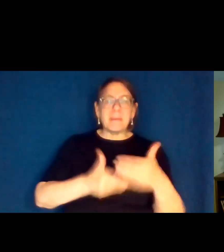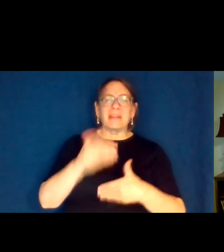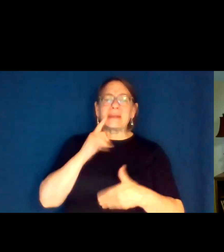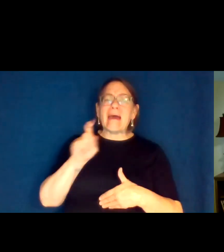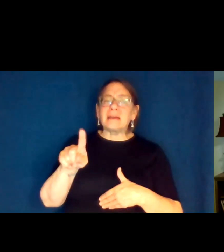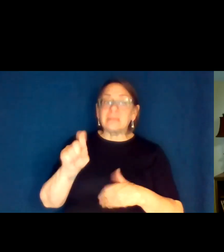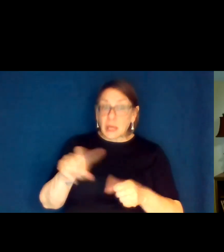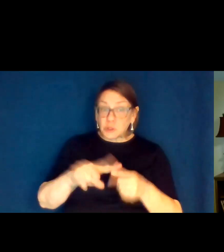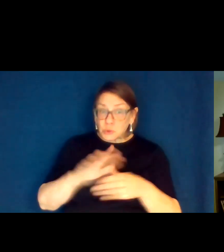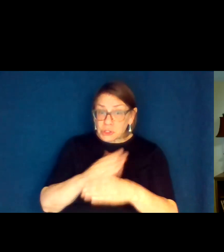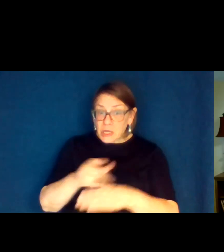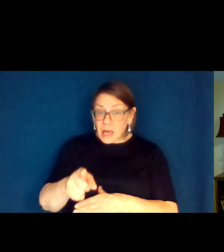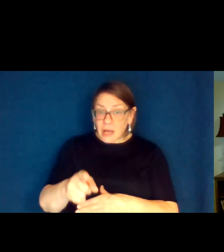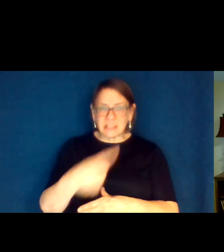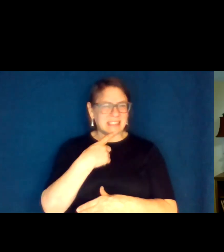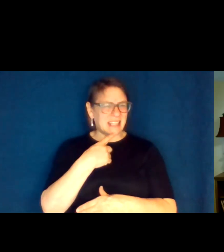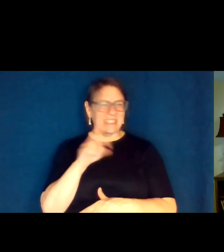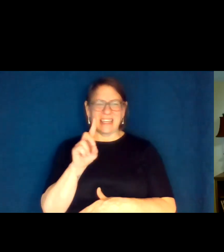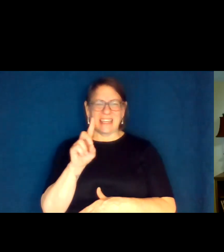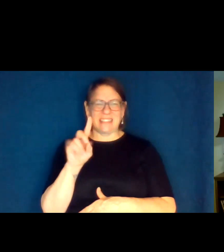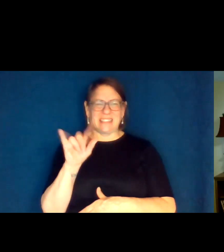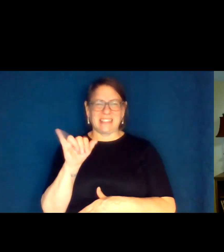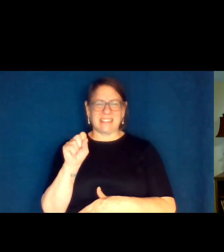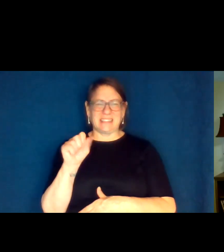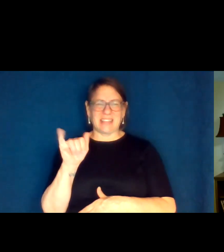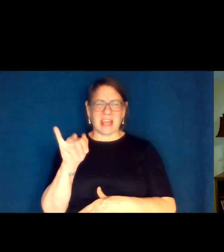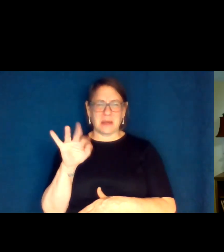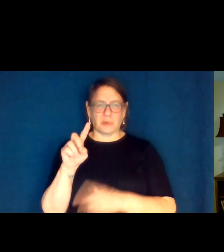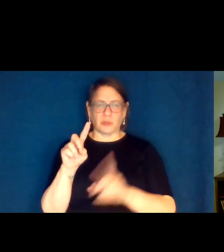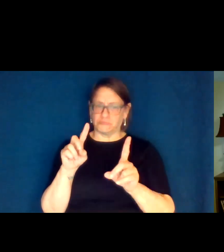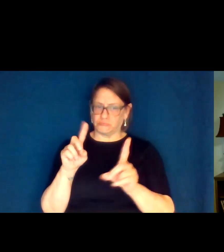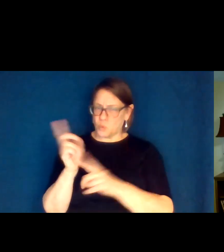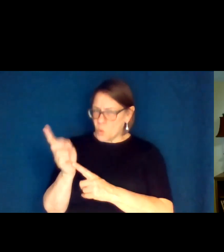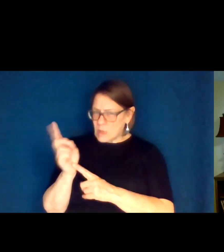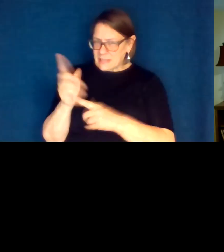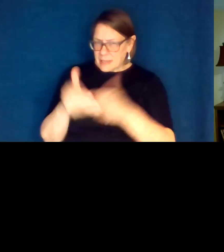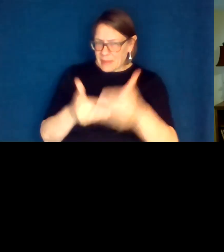still says disabled. Okay, I will, give me 1 second.